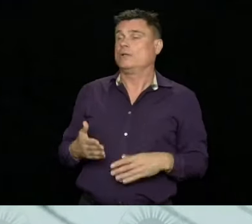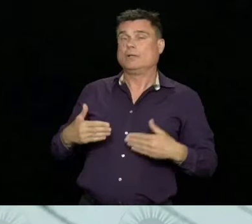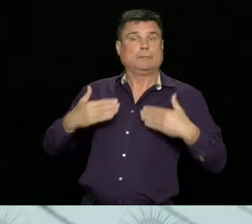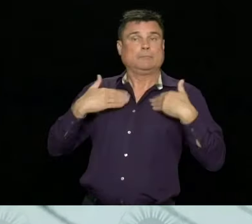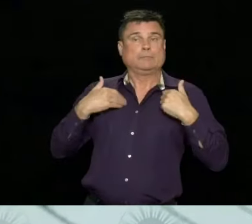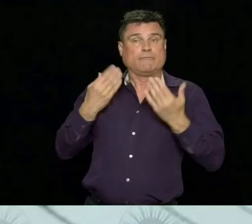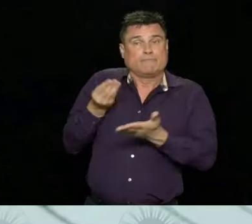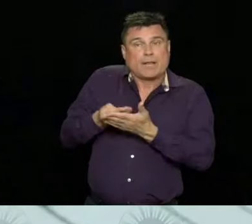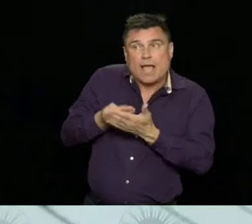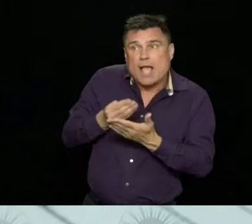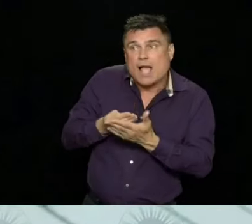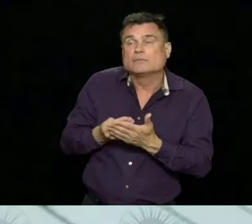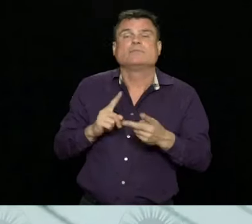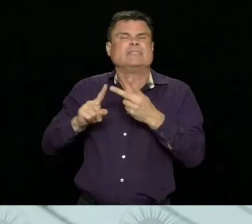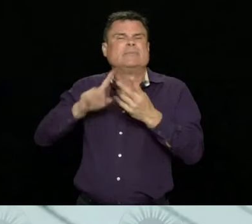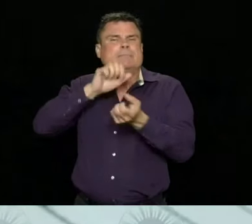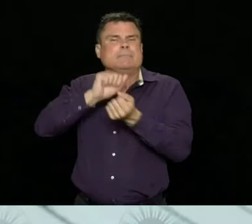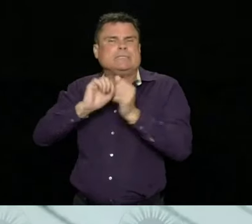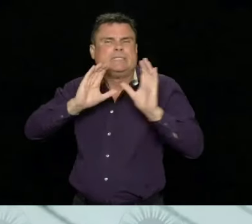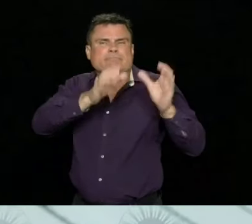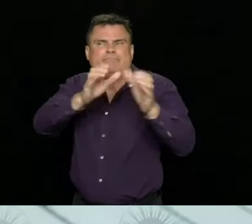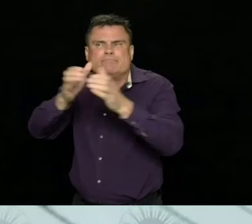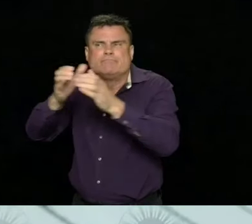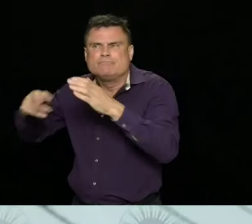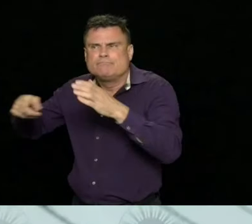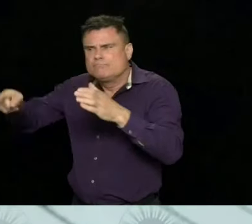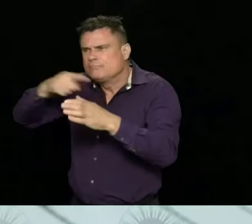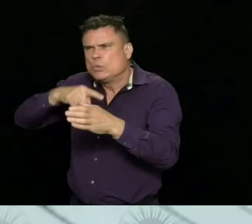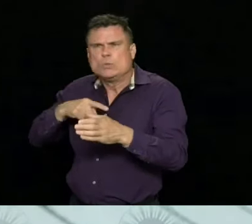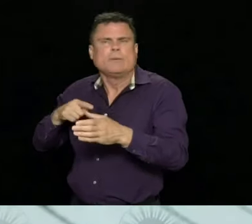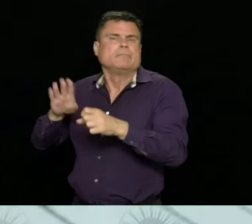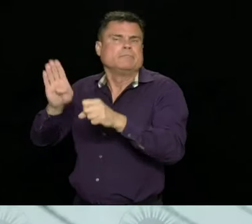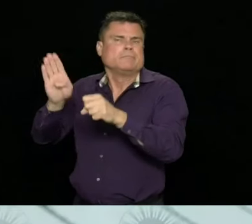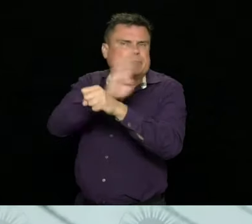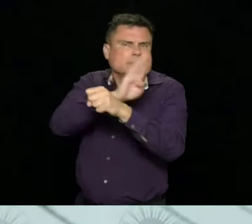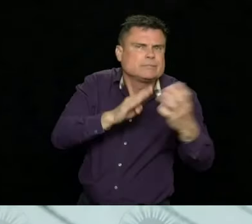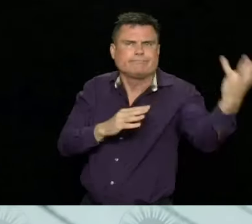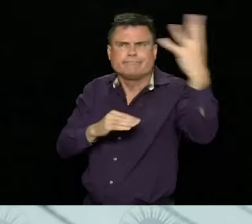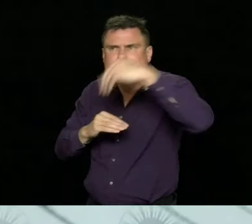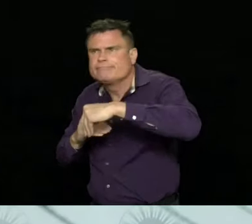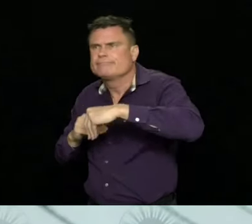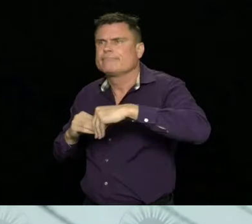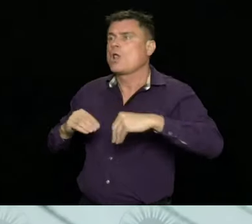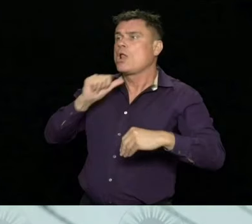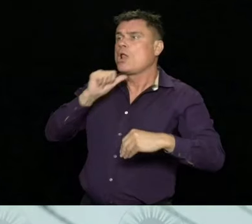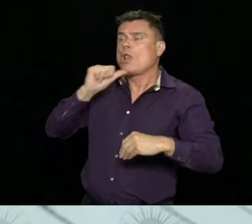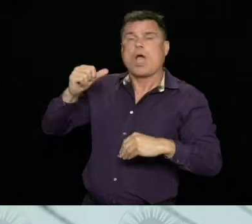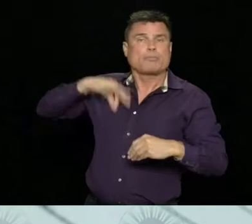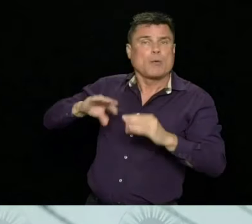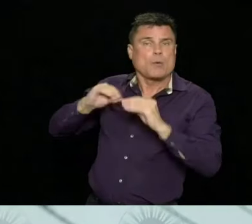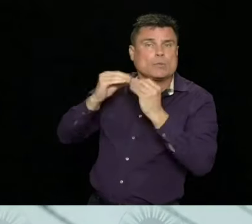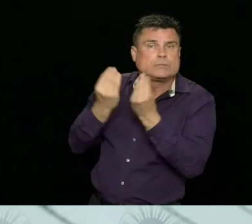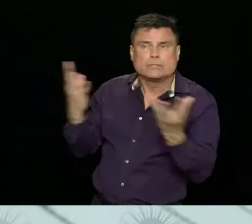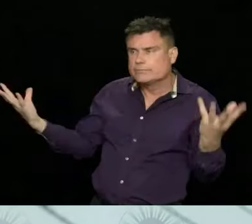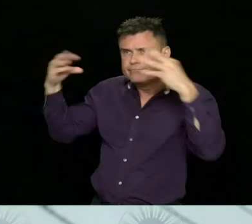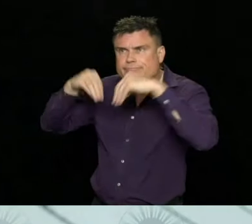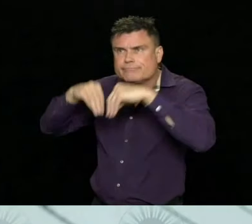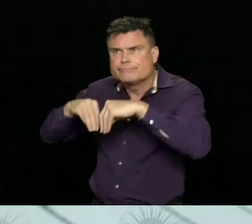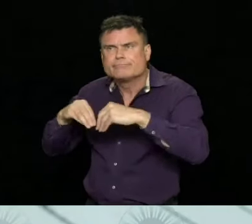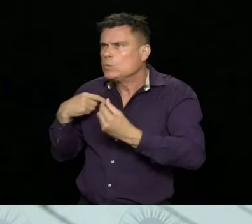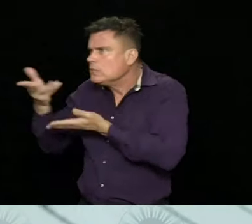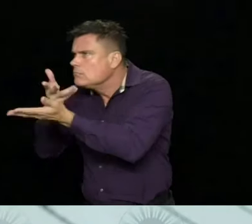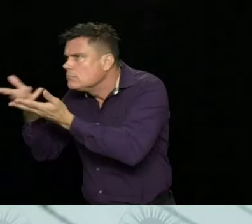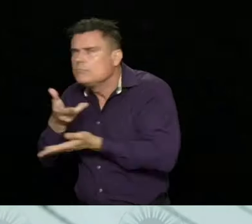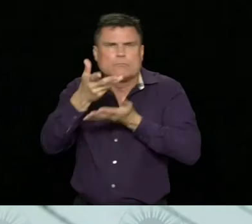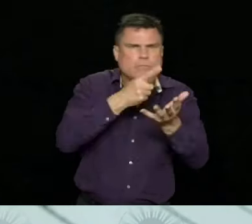with nonprofit to find a way to restart the economy. And I think I will leave it to individual businesses what their